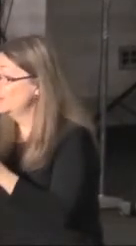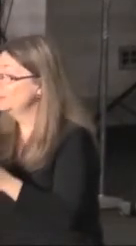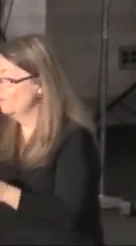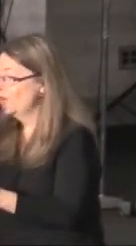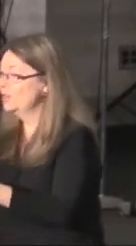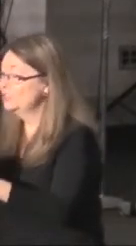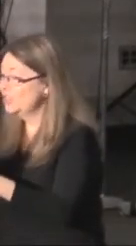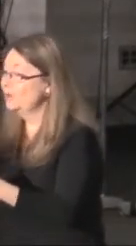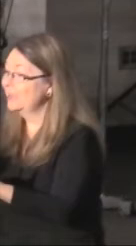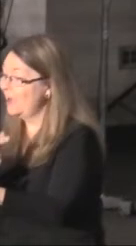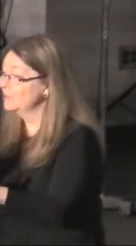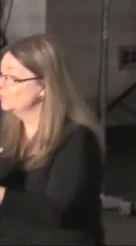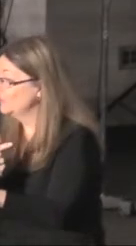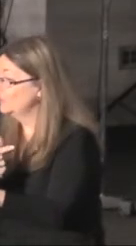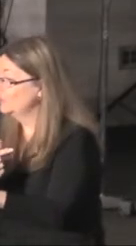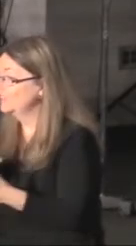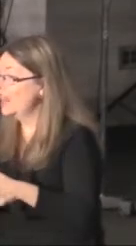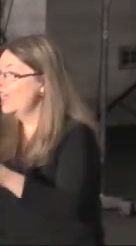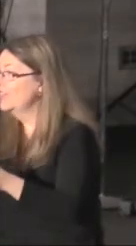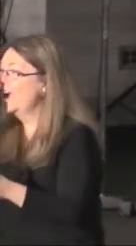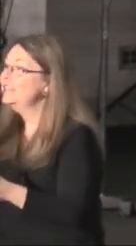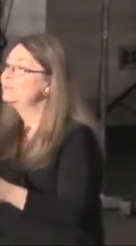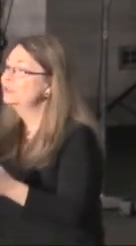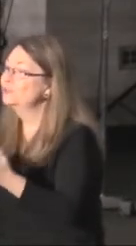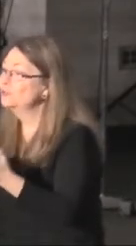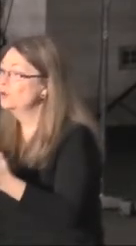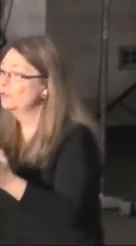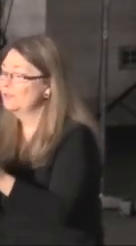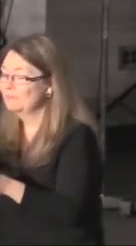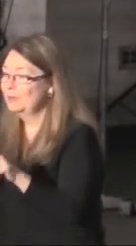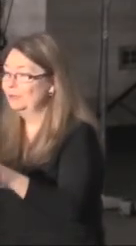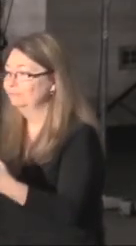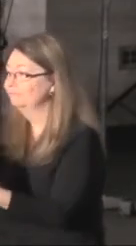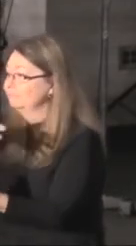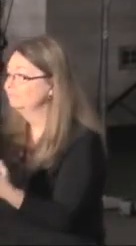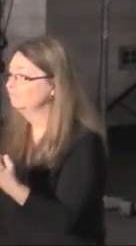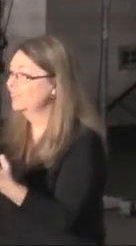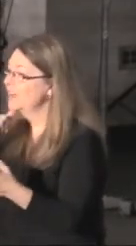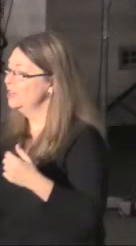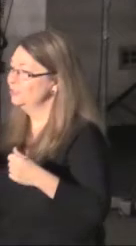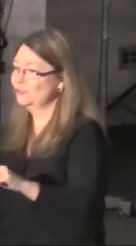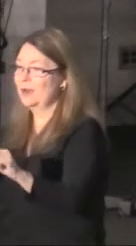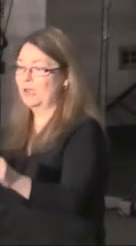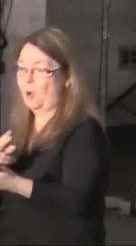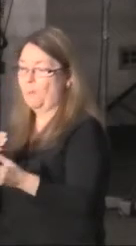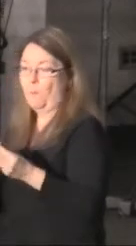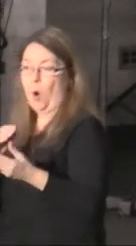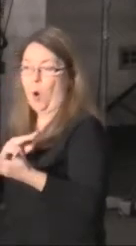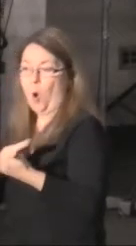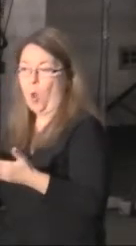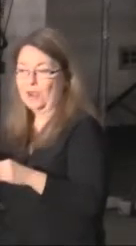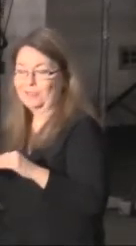gospel. He uses his circumstance to let God speak truth to those around him. And he's not trying to be holier than thou or